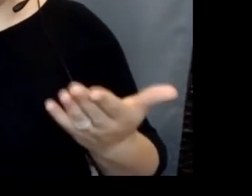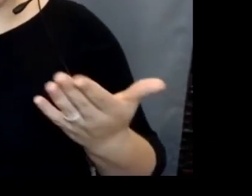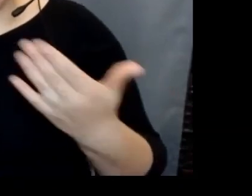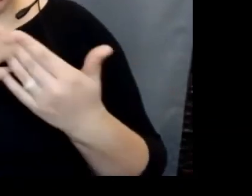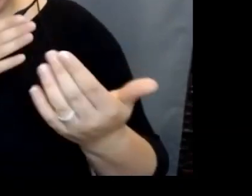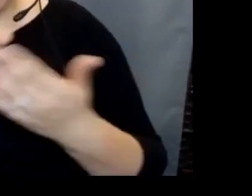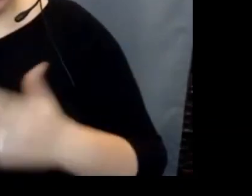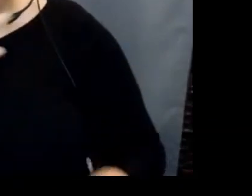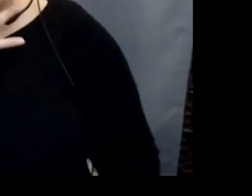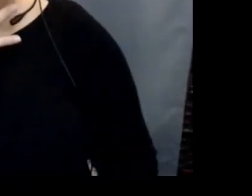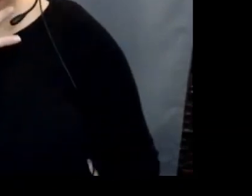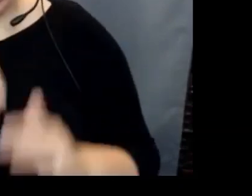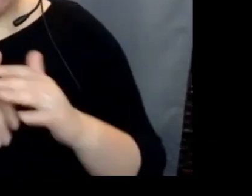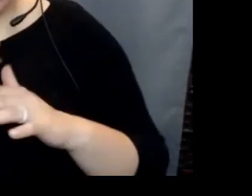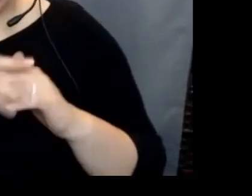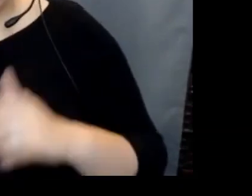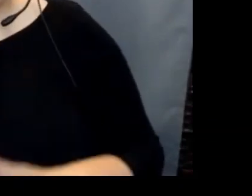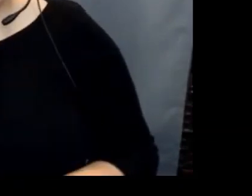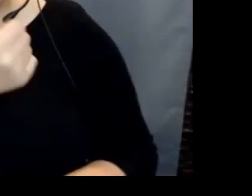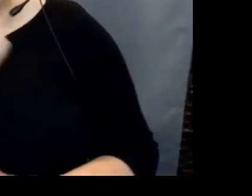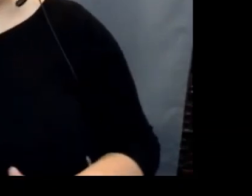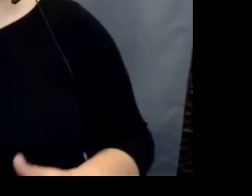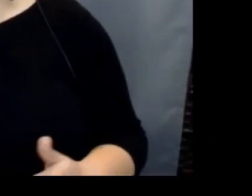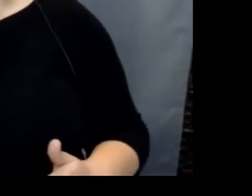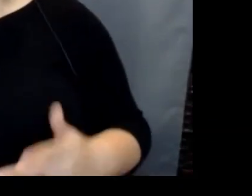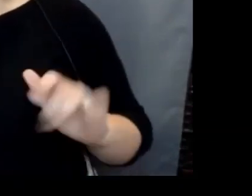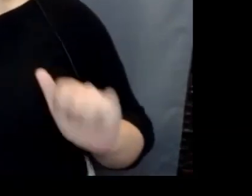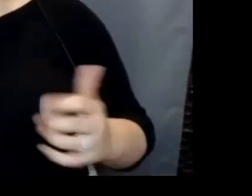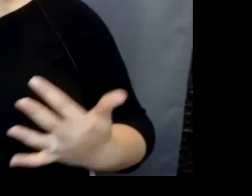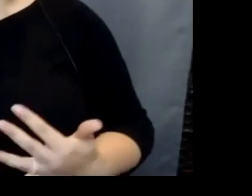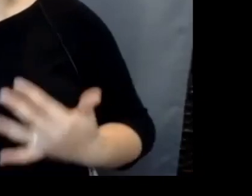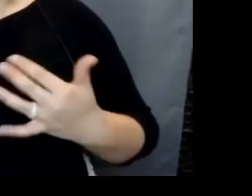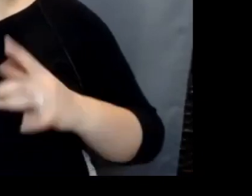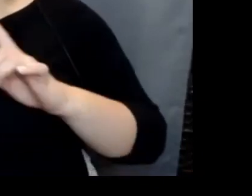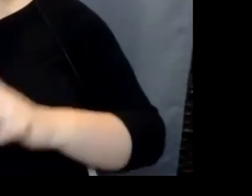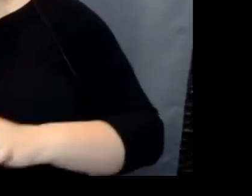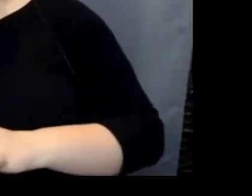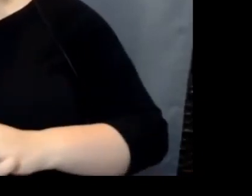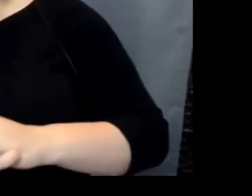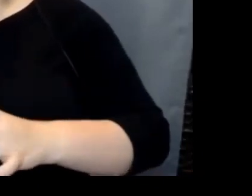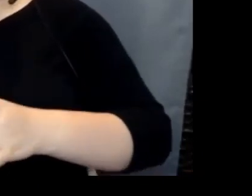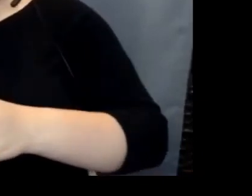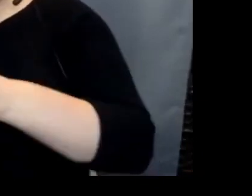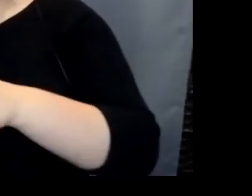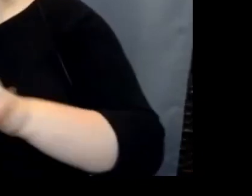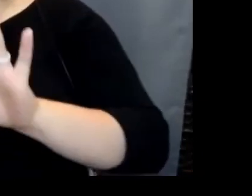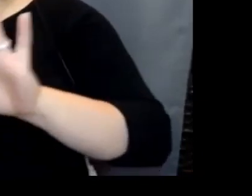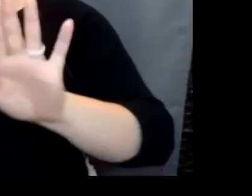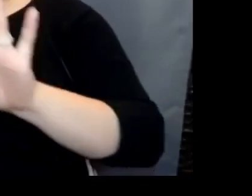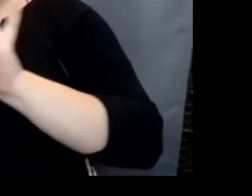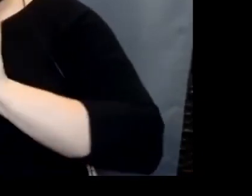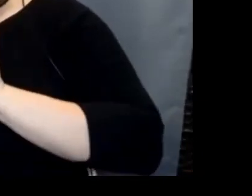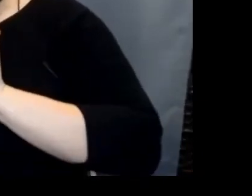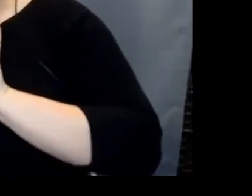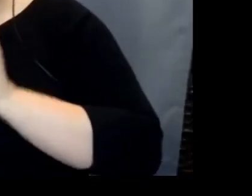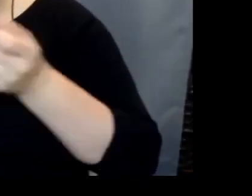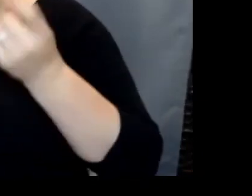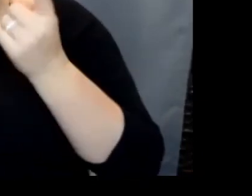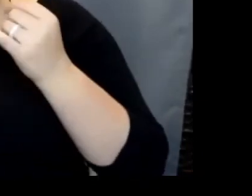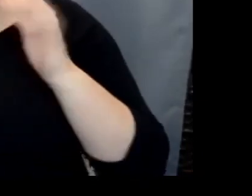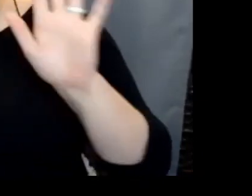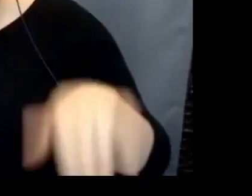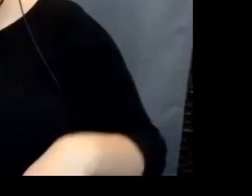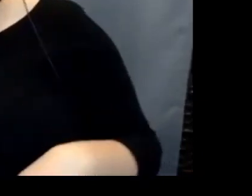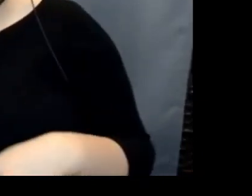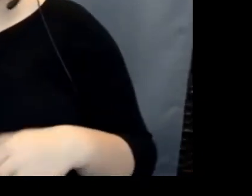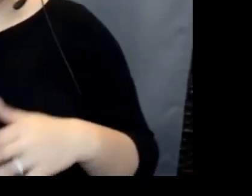with. If you think you should wait until you can accurately identify that in the dropdown, totally understood, and that's